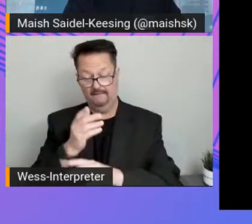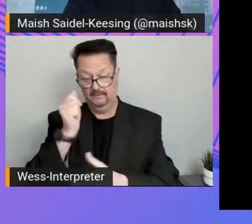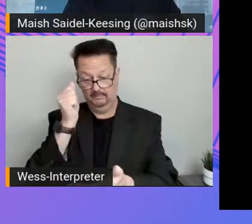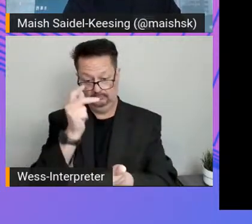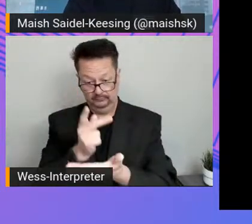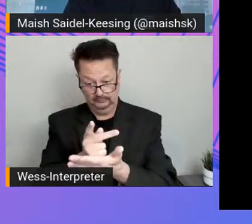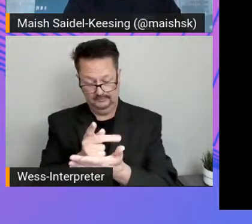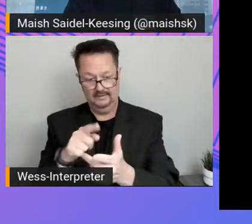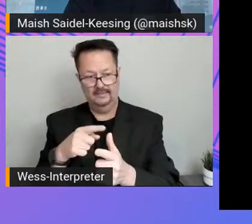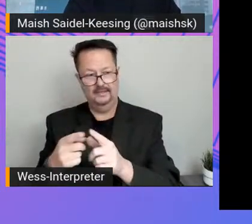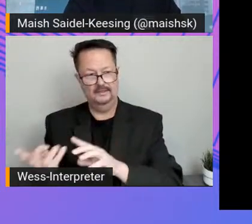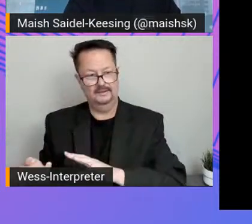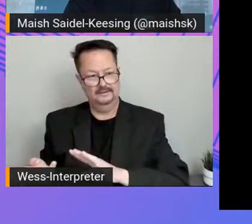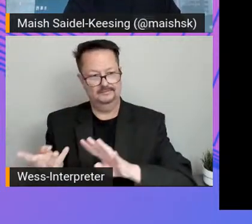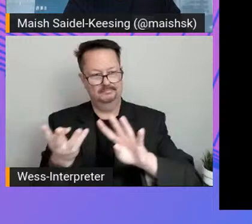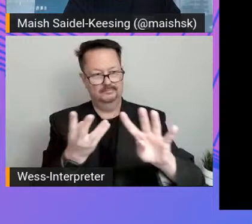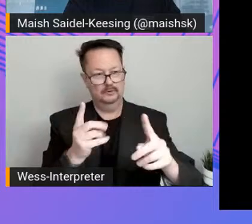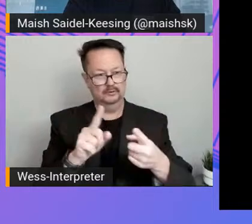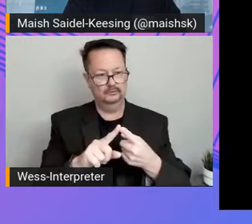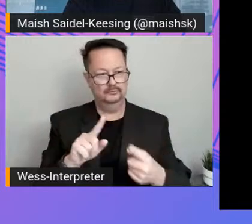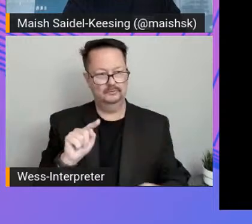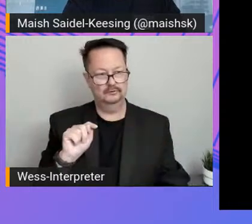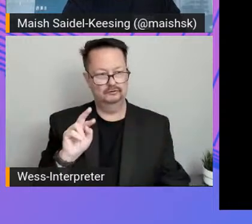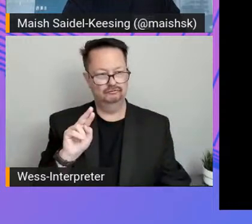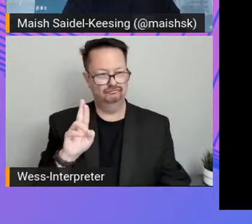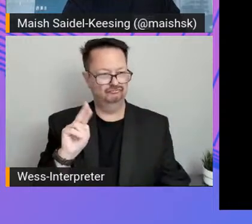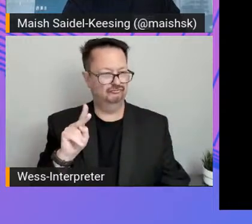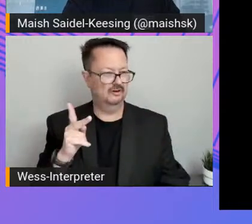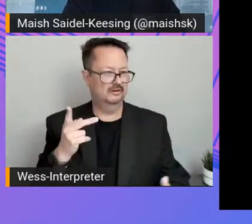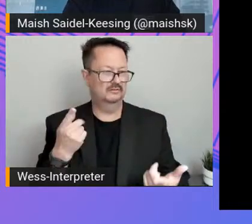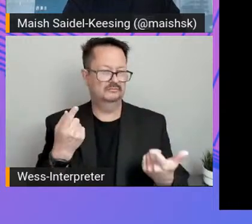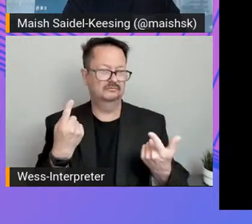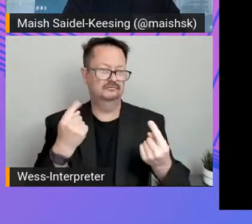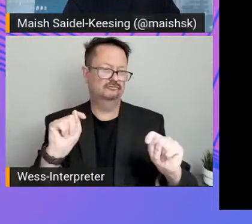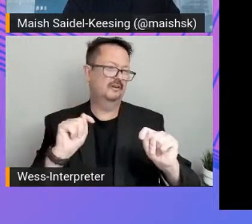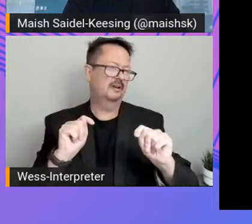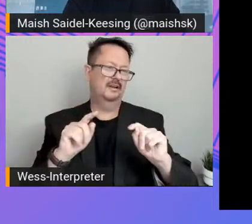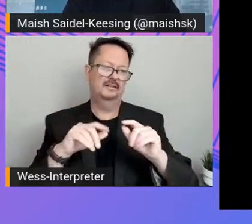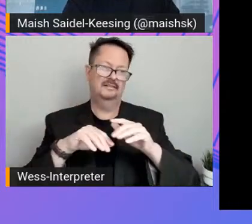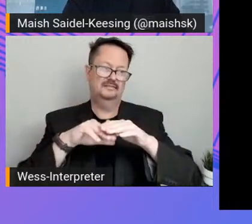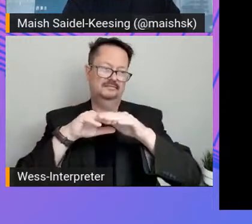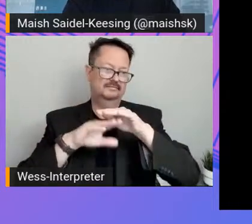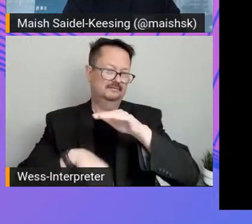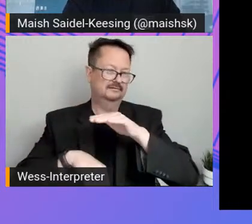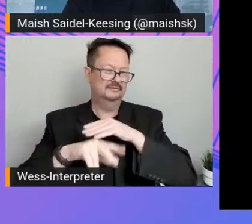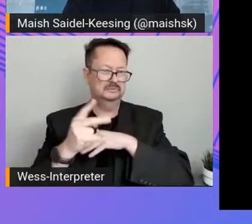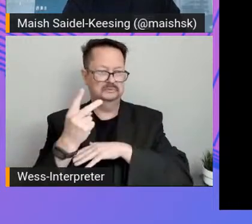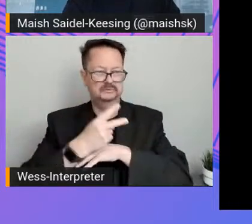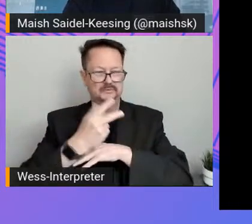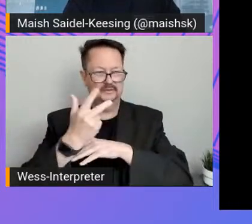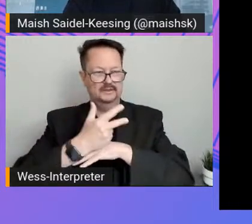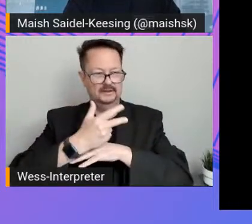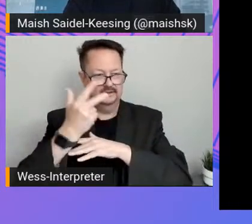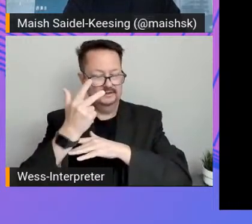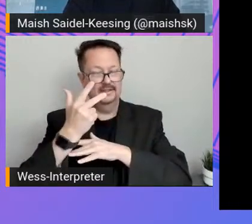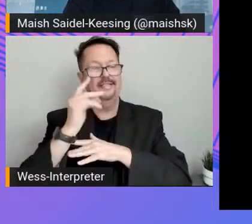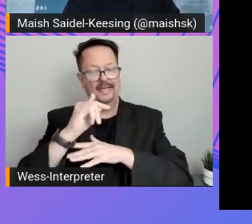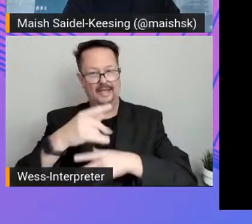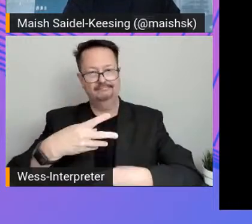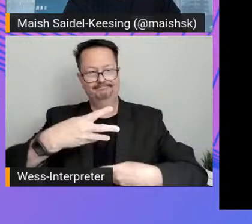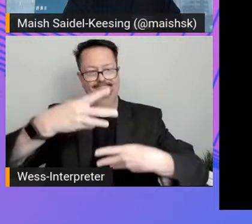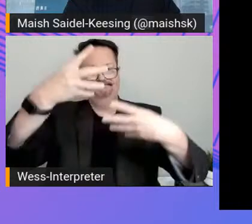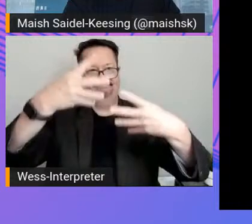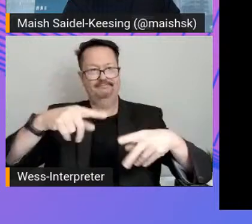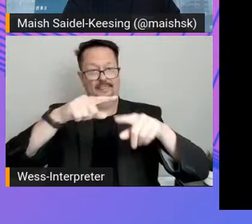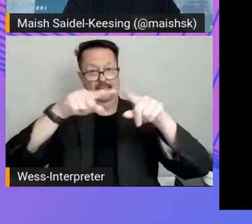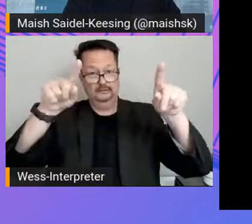trunk, which we try to do within 2 to 3 days. Once it's merged to trunk, that's when what you see on the screen starts. Everything on